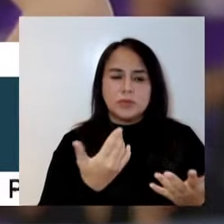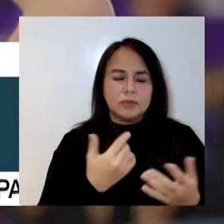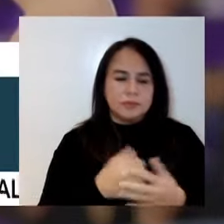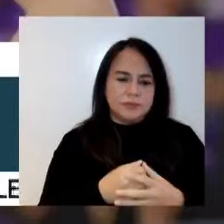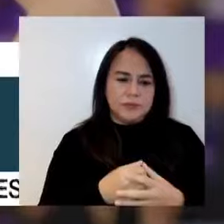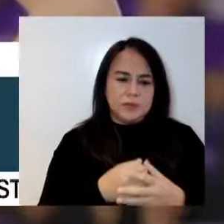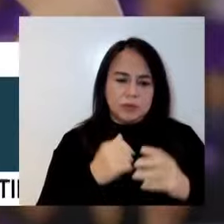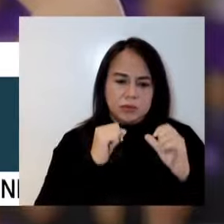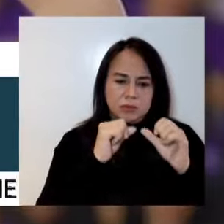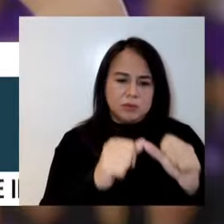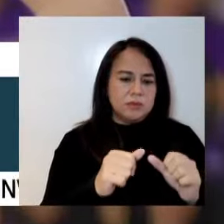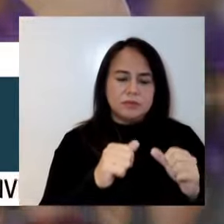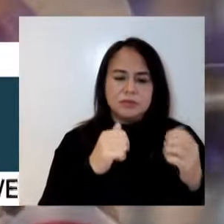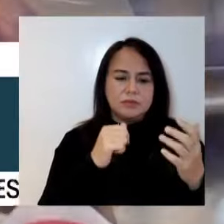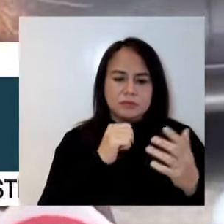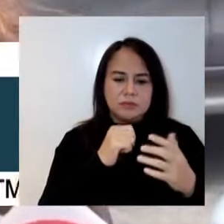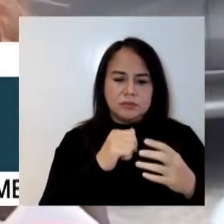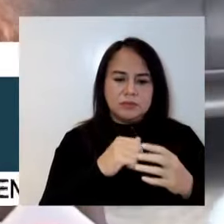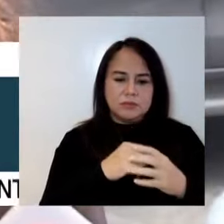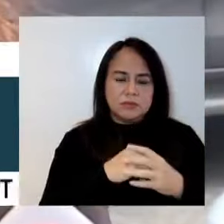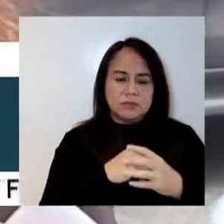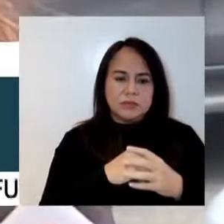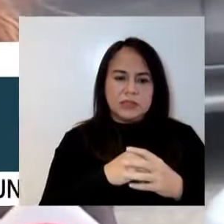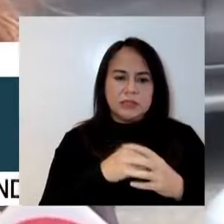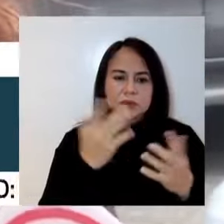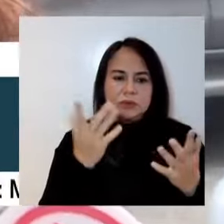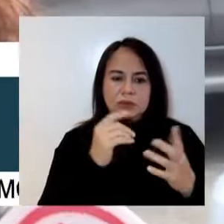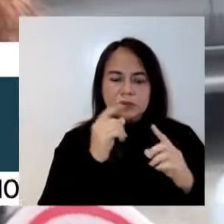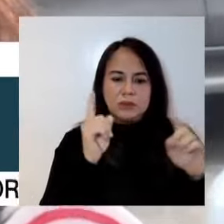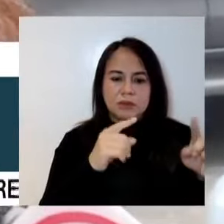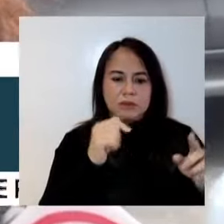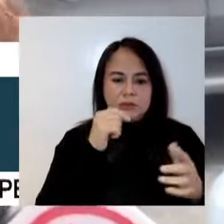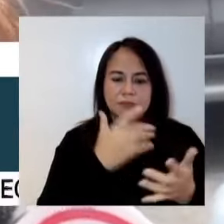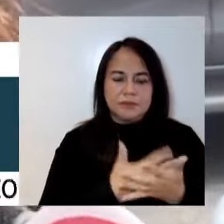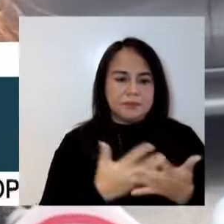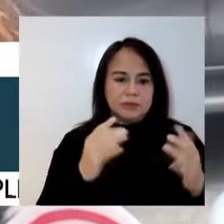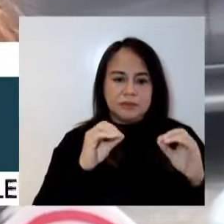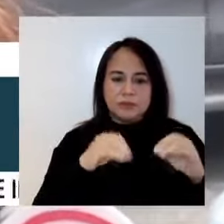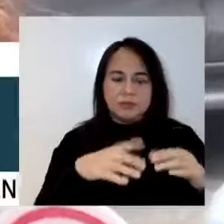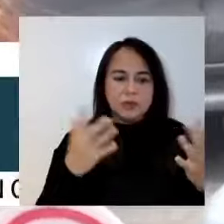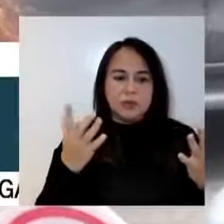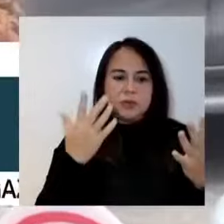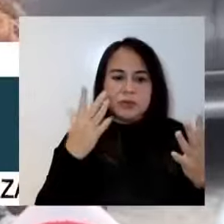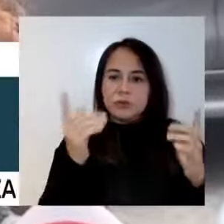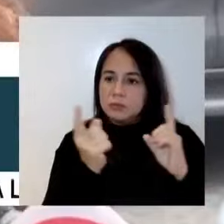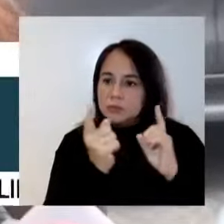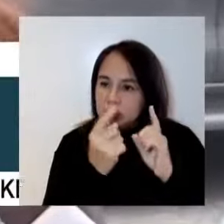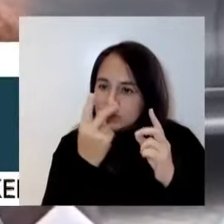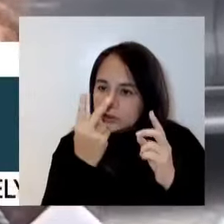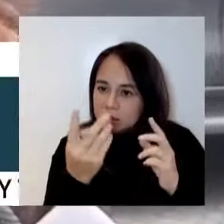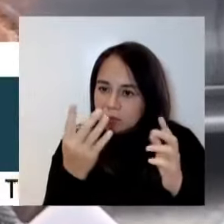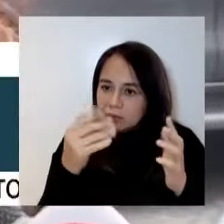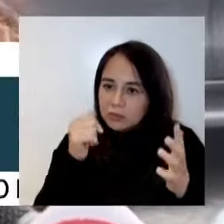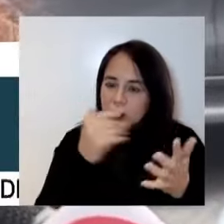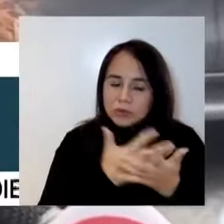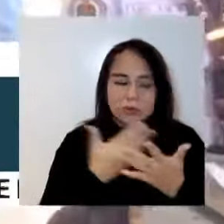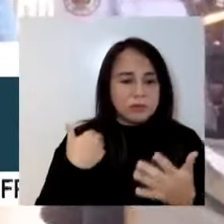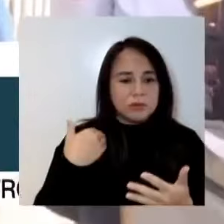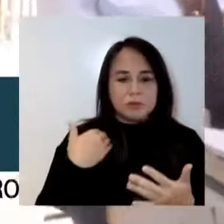ho po pwede nang wala, hindi ito, dahil wala ho ang aming anak eh. Hindi pa ho namin siya nakikita, hindi namin alam, wala kaming